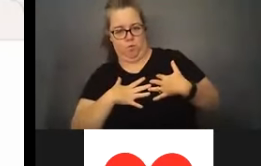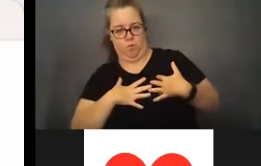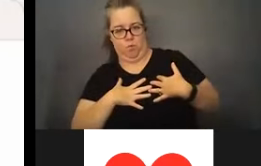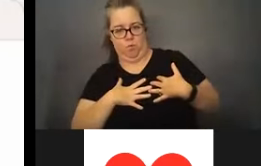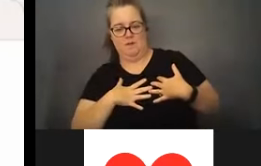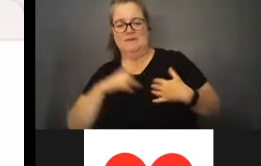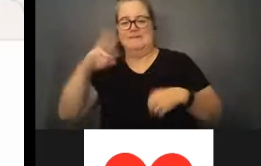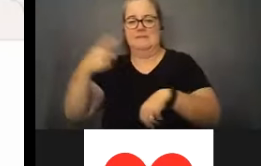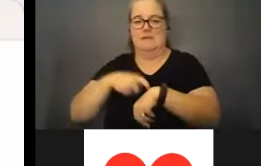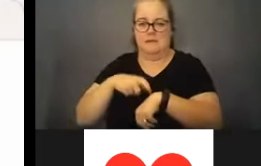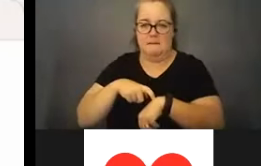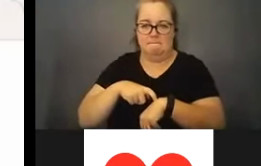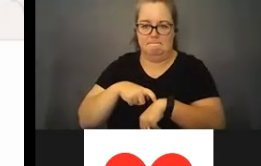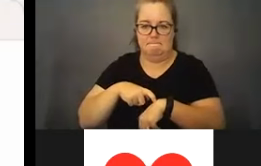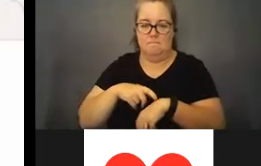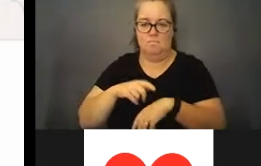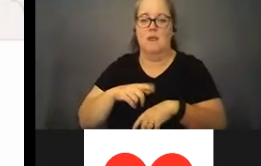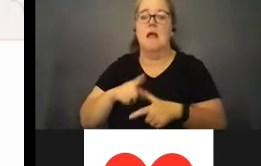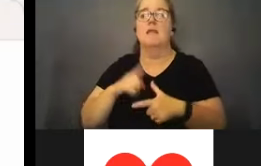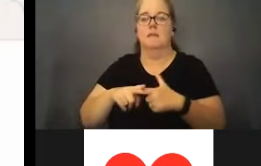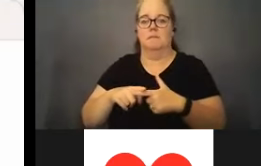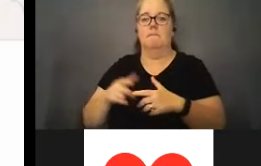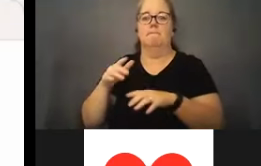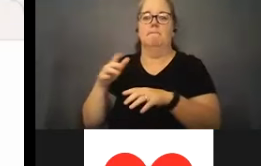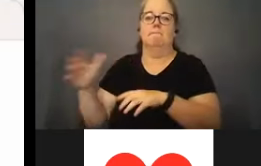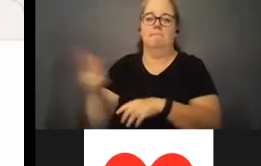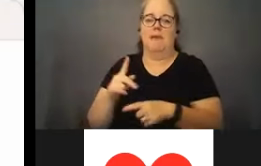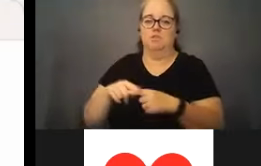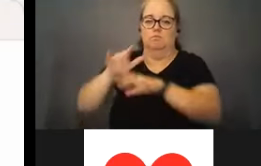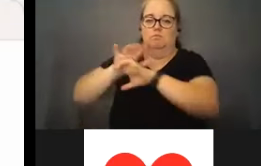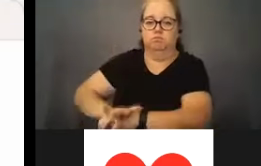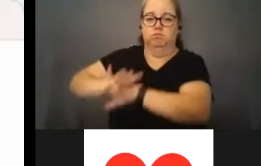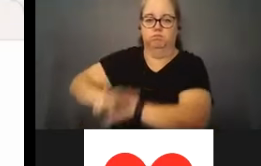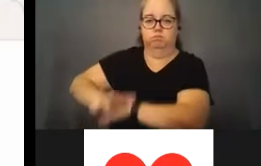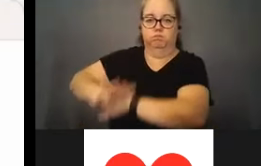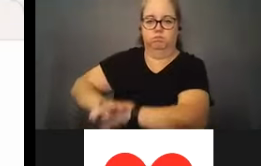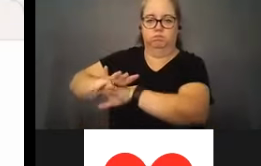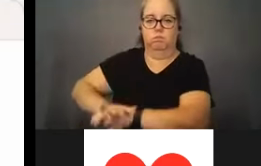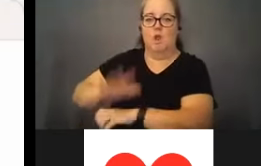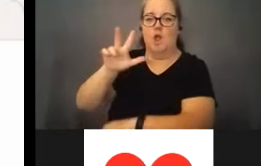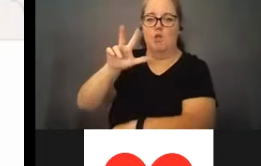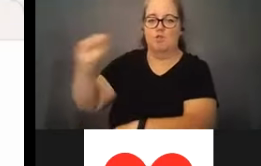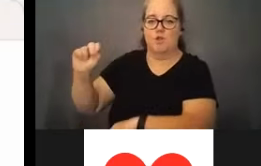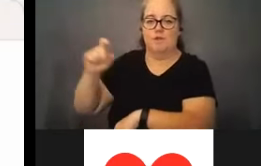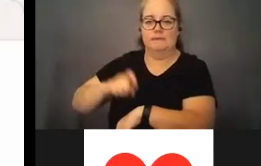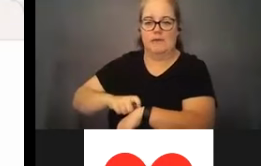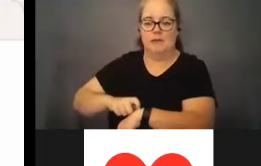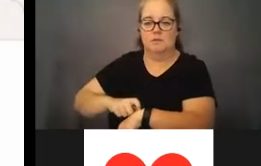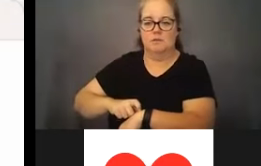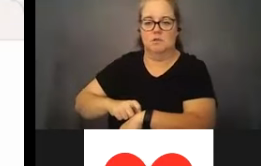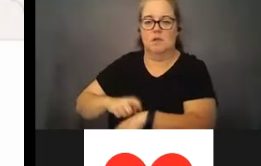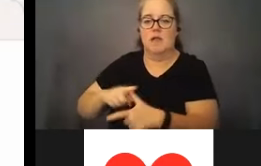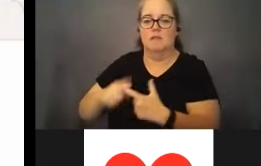second rescue breath. 1 and 2 and 3 and 4. Continue giving sets of 30 chest compressions and 2 rescue